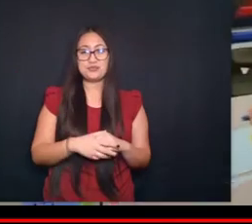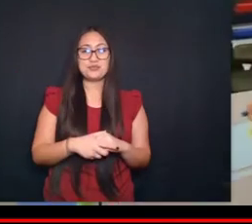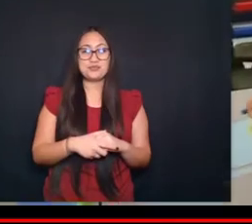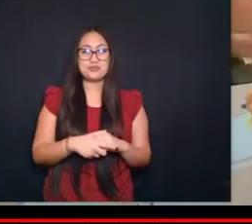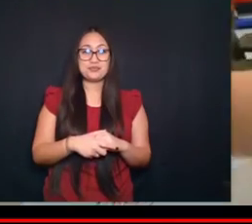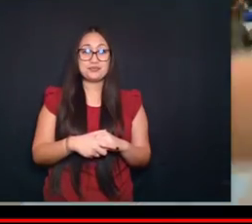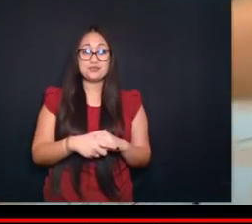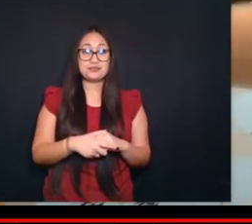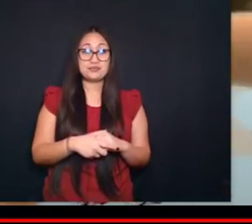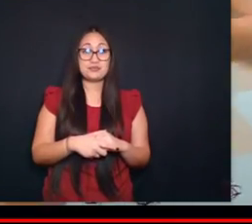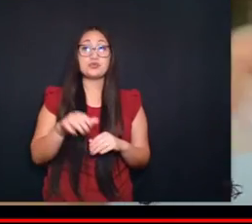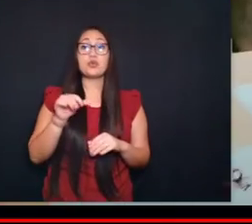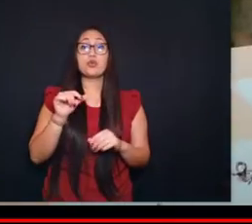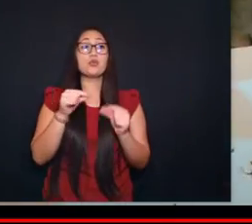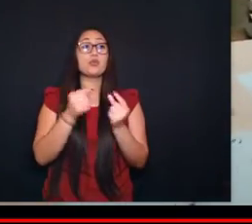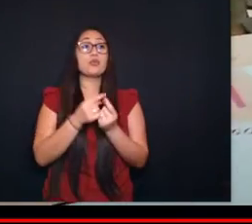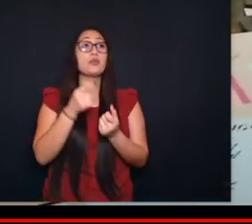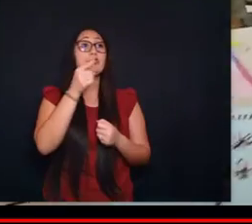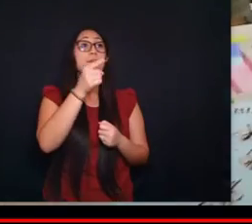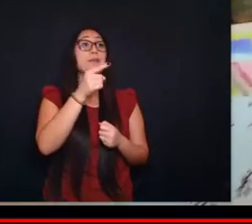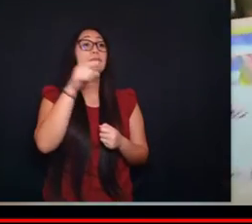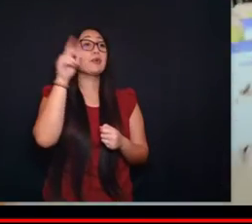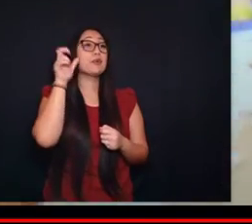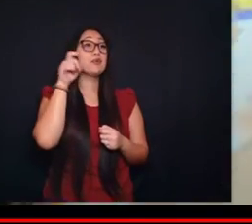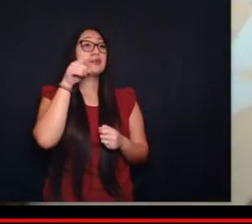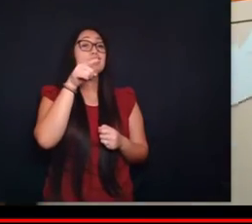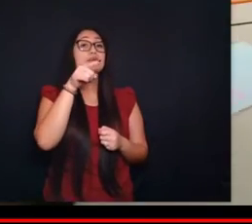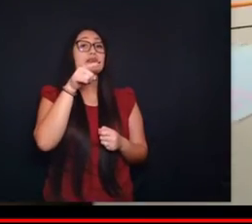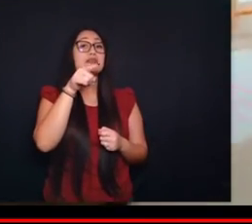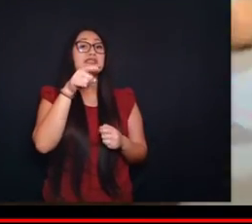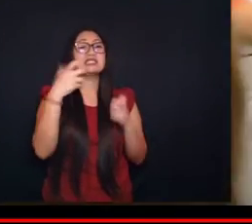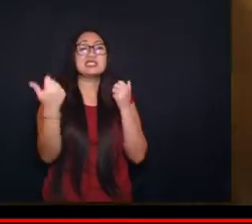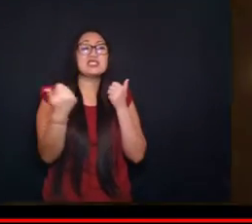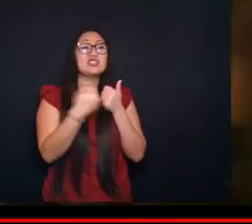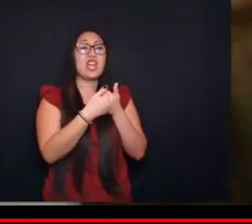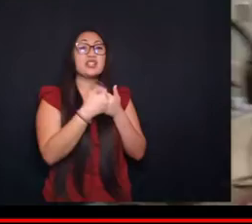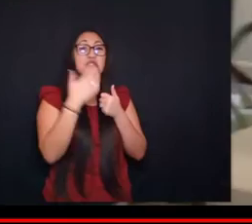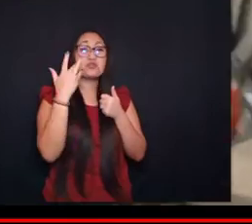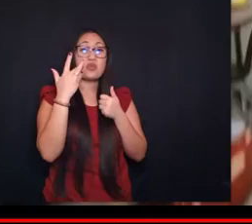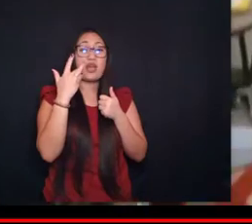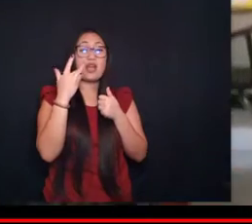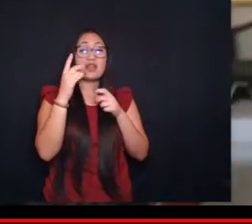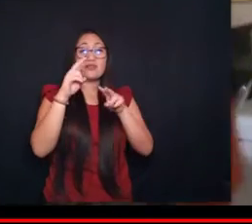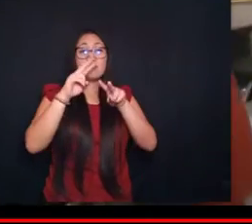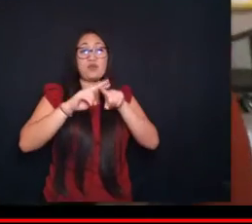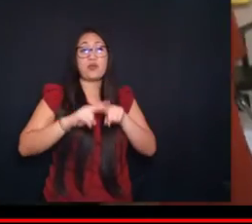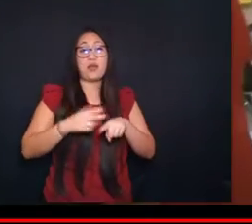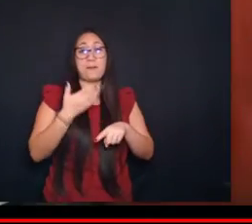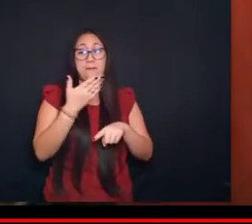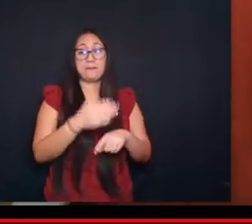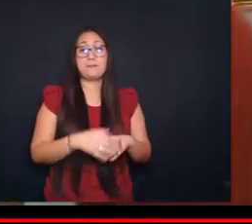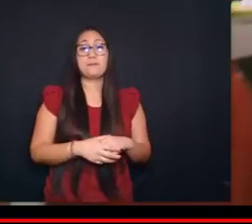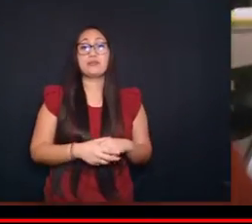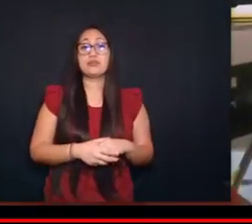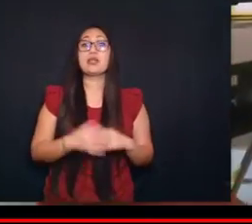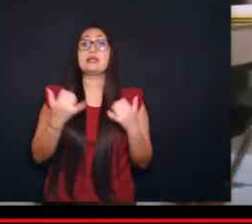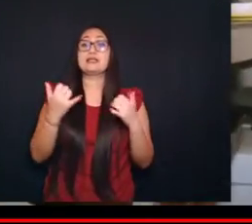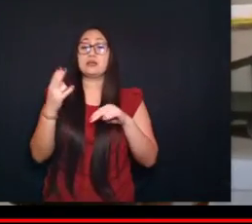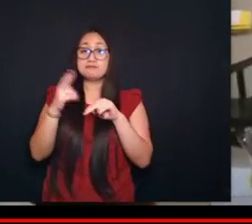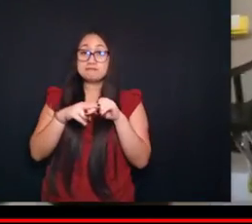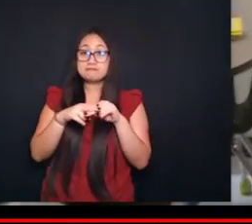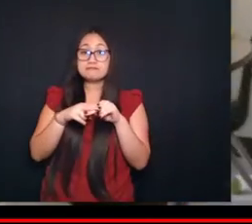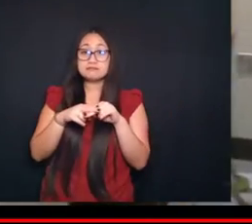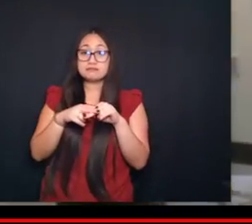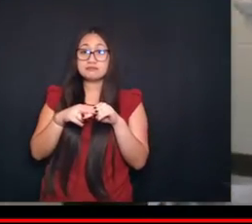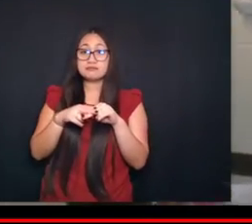Okay, I had a group over here. I heard them. This one was a little challenging because we had some vocab. All right, have a seat. Have a seat.